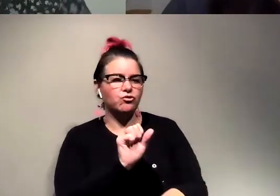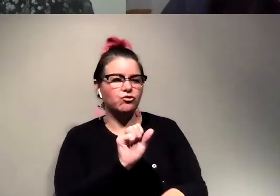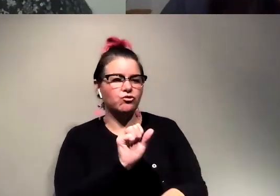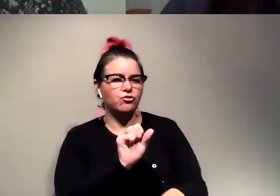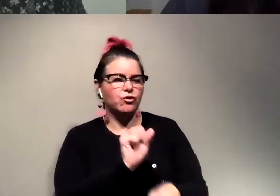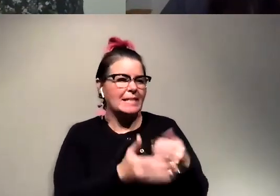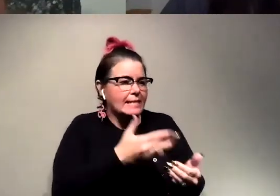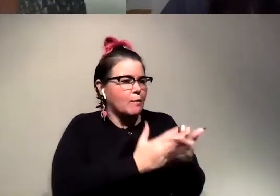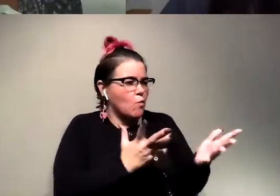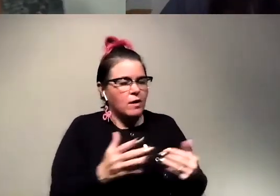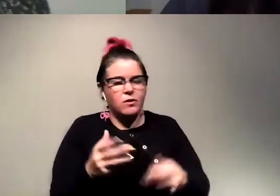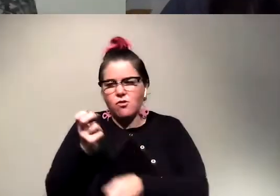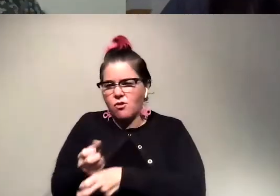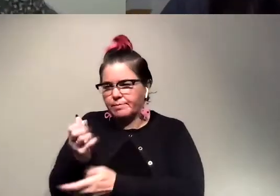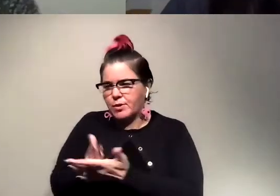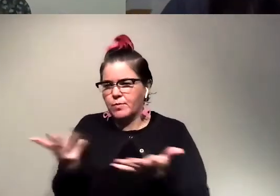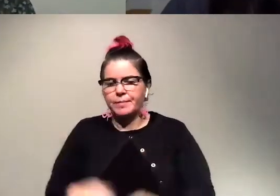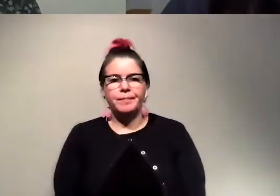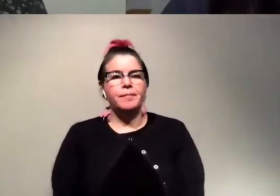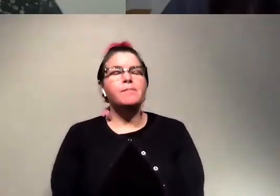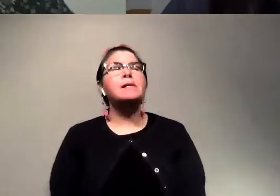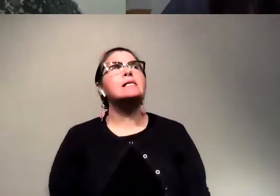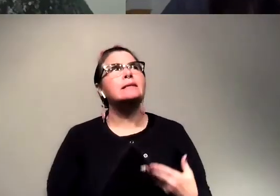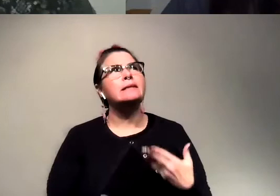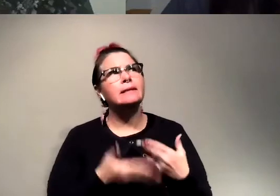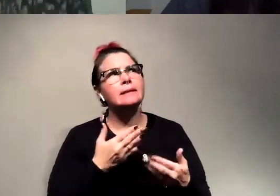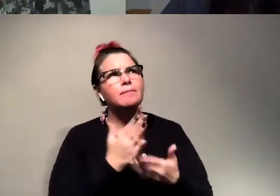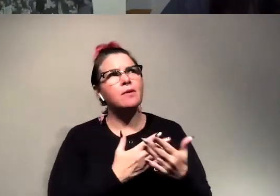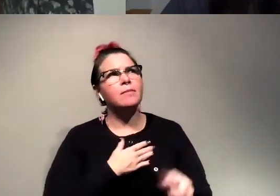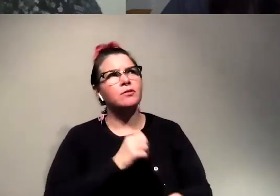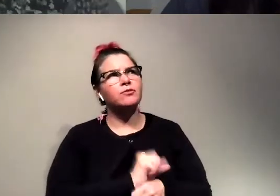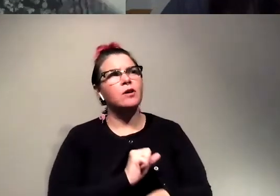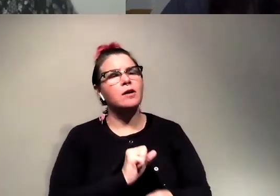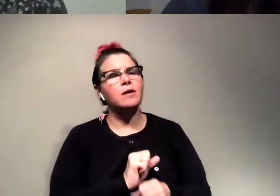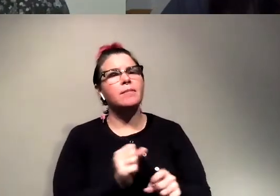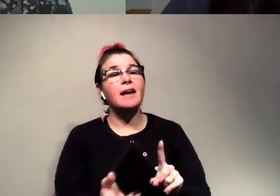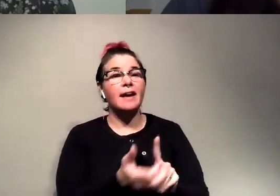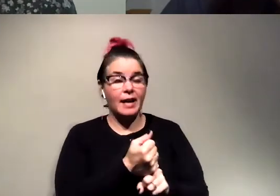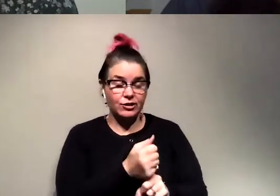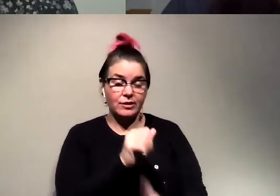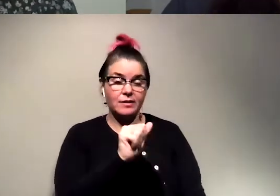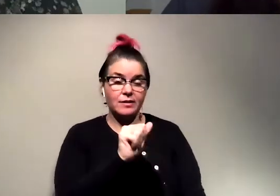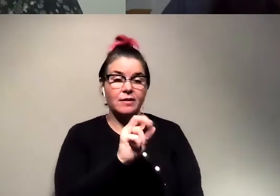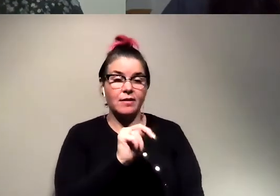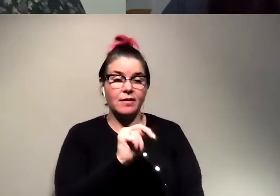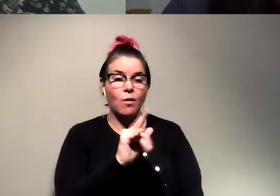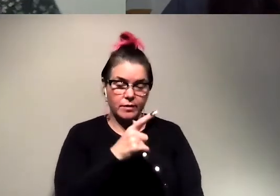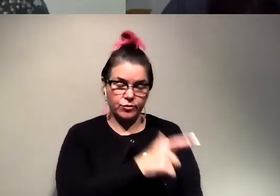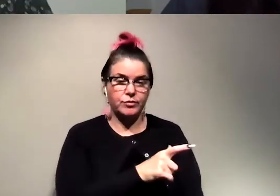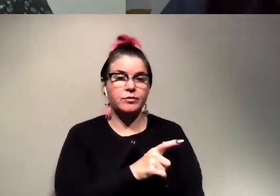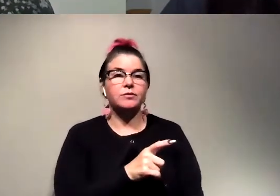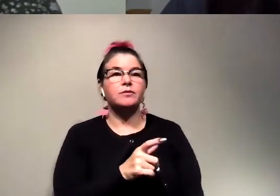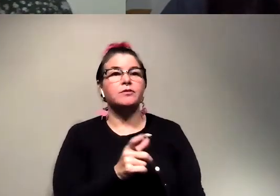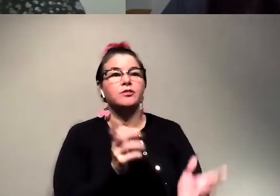job? The easiest part is catching the anoles, talking to people